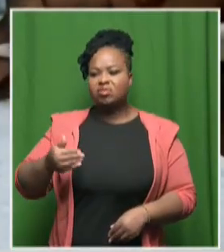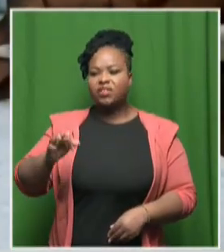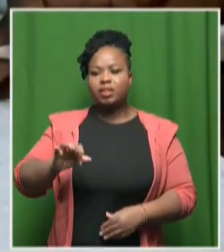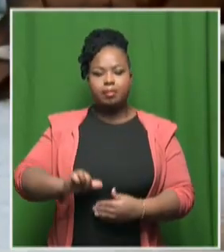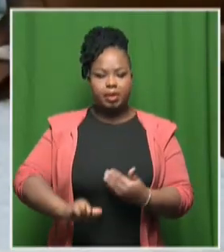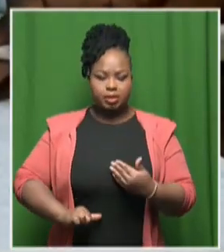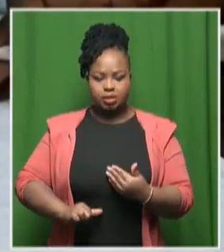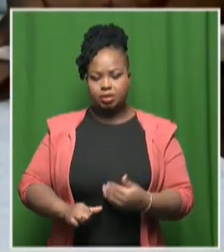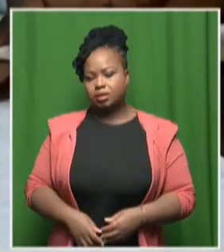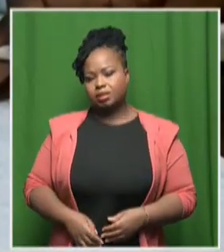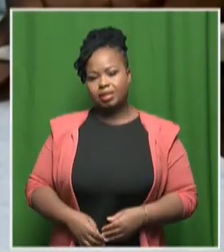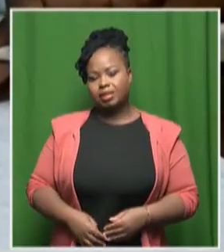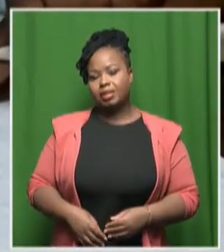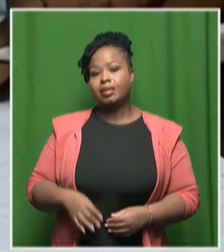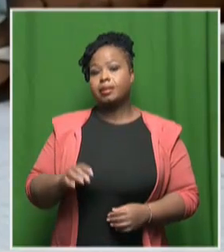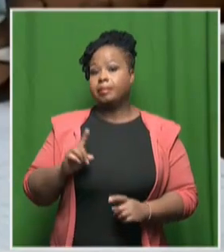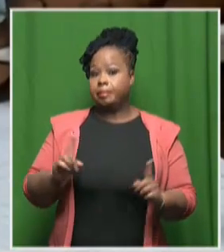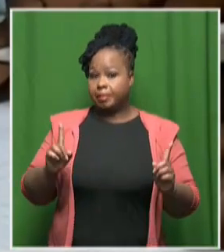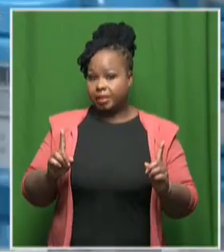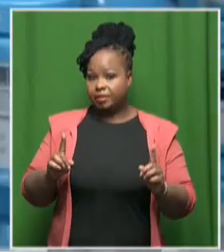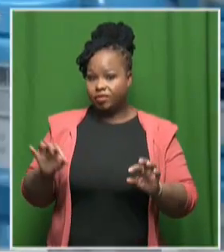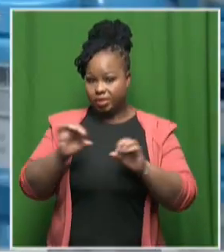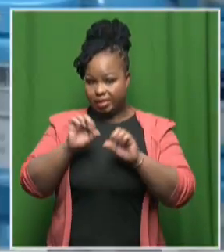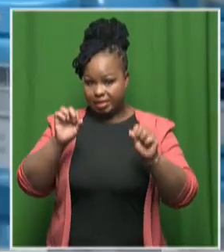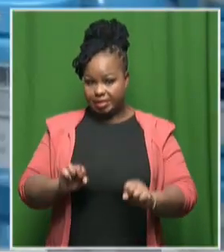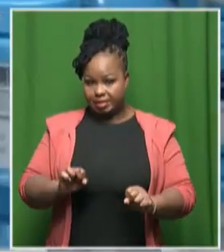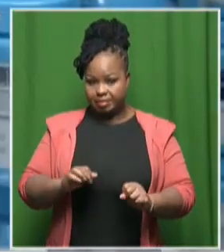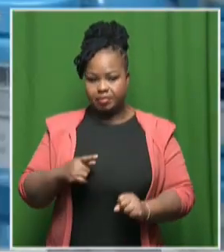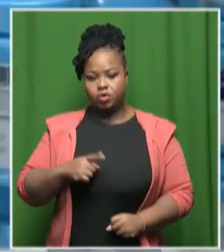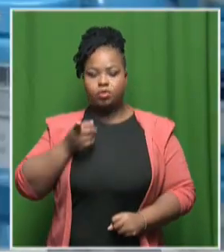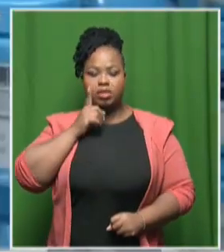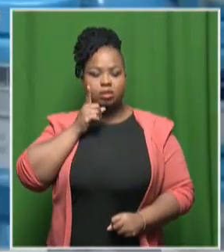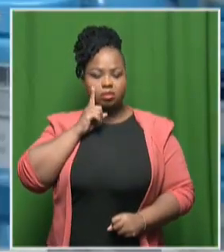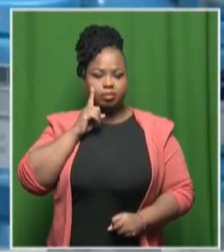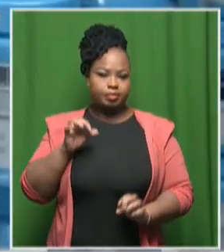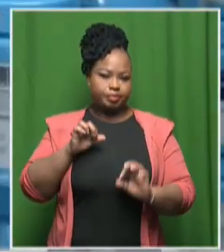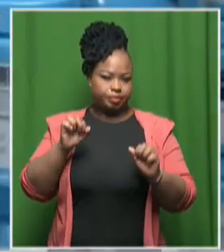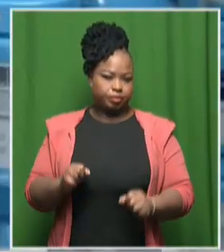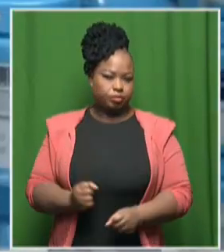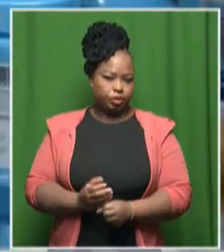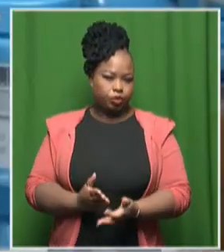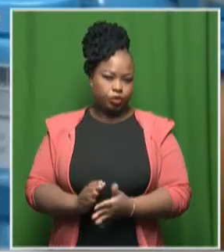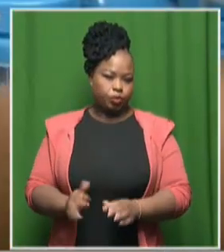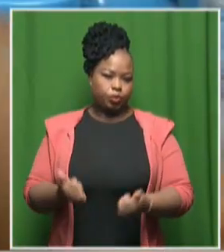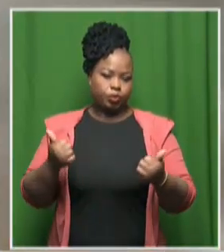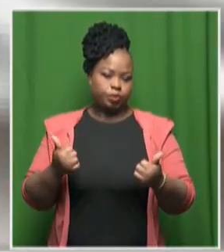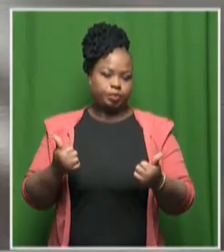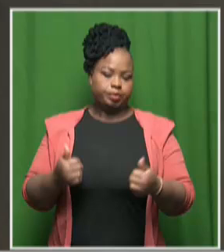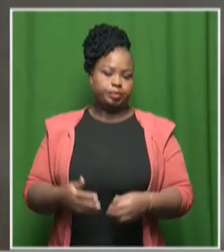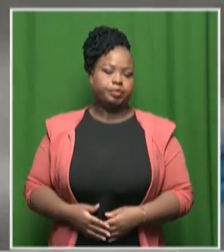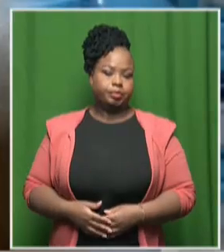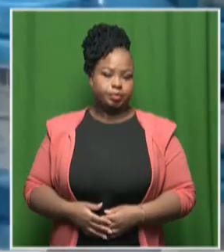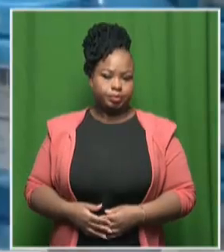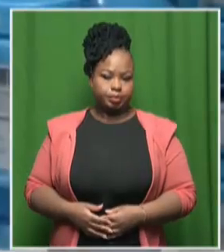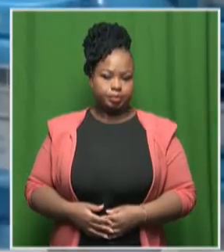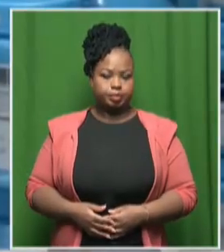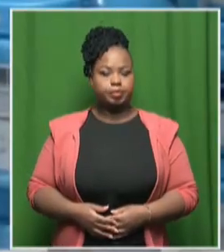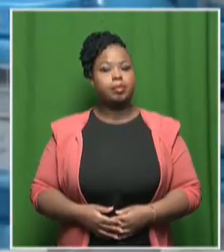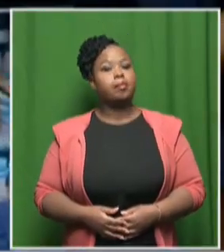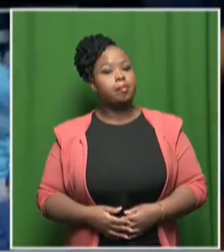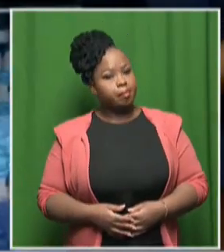be coming back. Yeah. But importantly, from a system point, we had to test the system and make sure it works before we come out and launch.